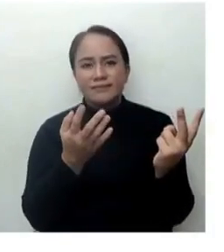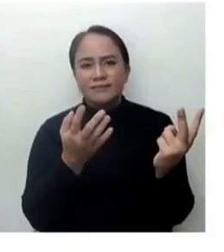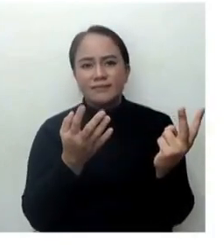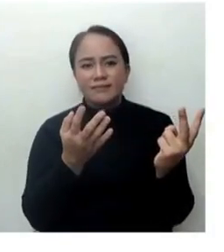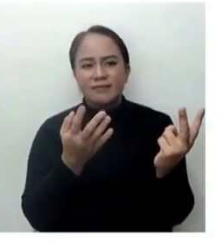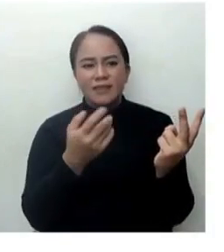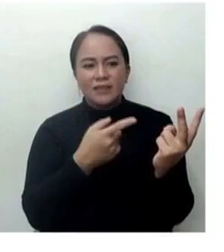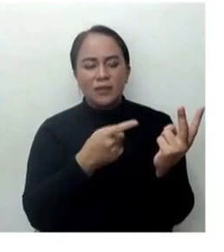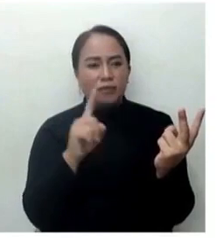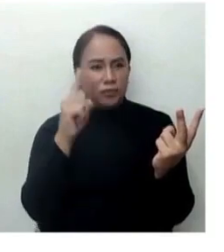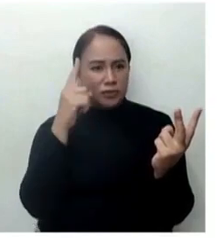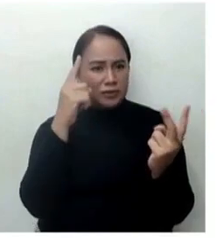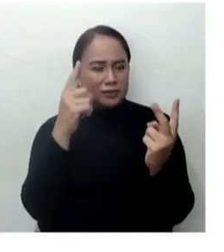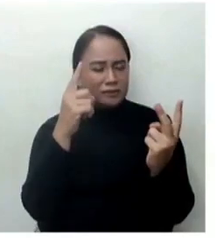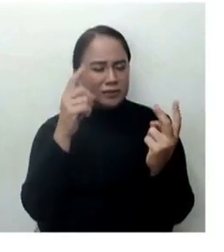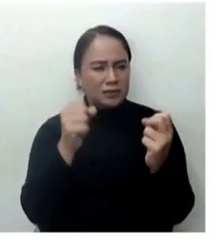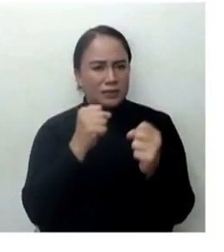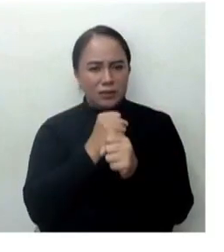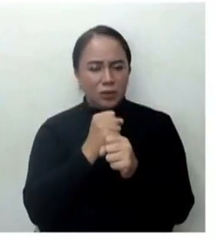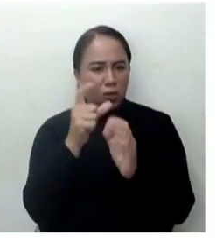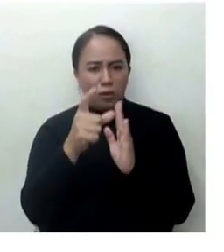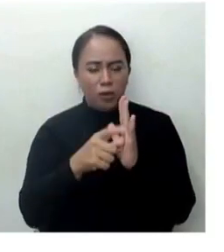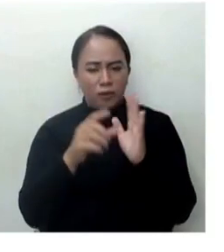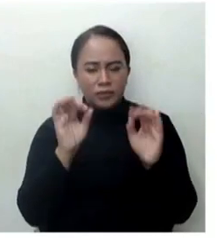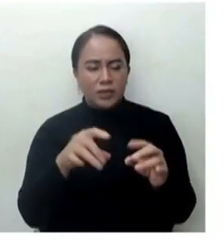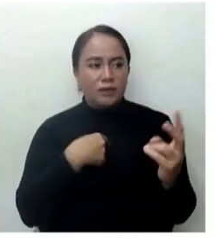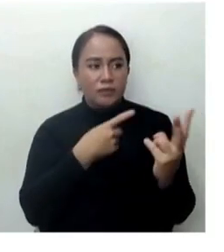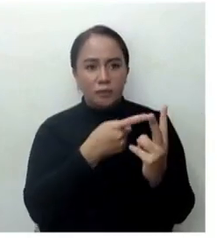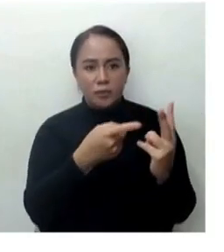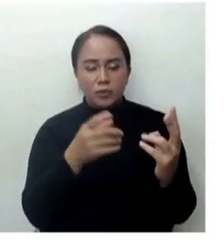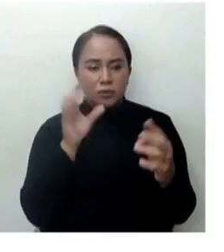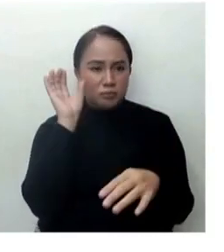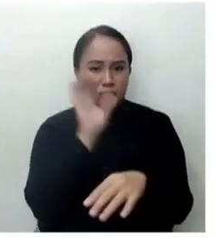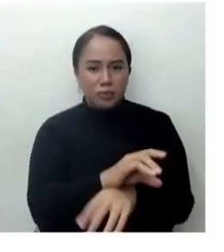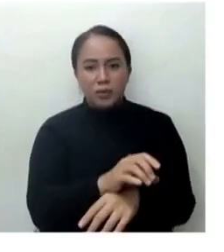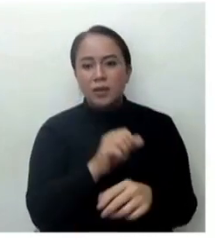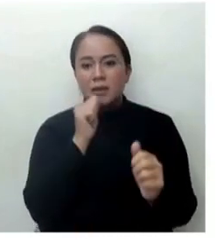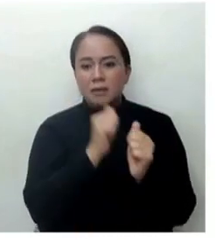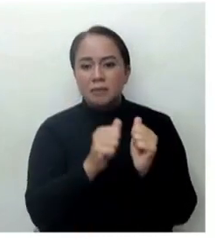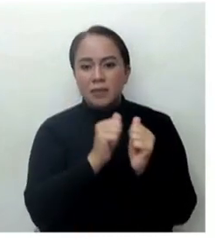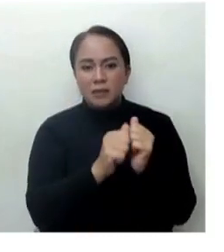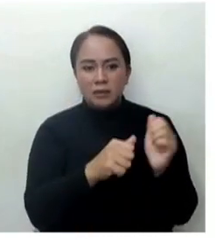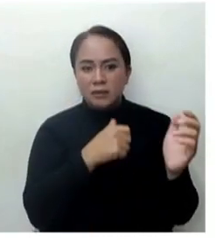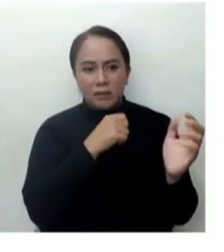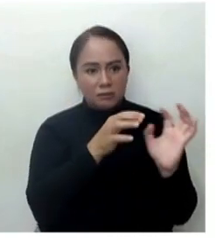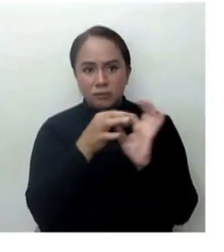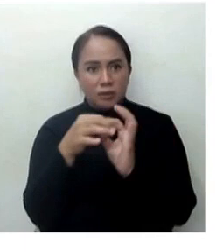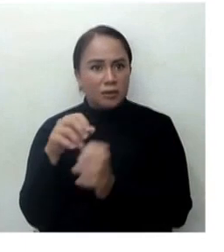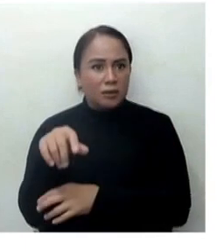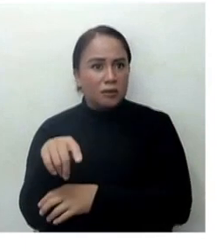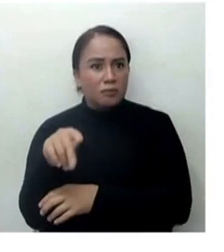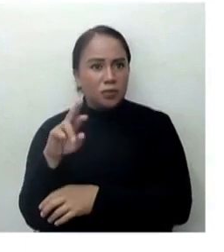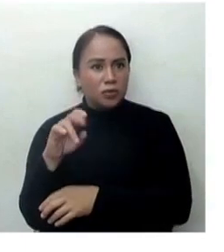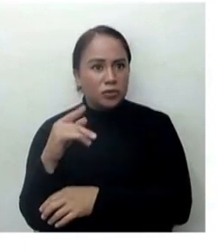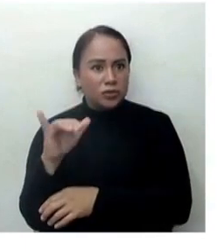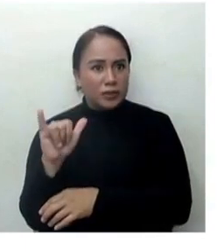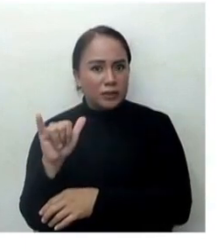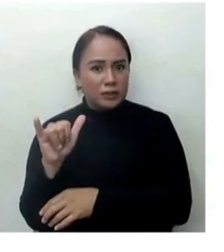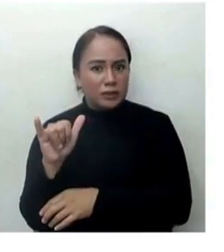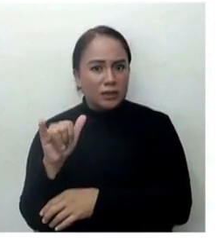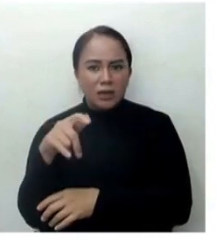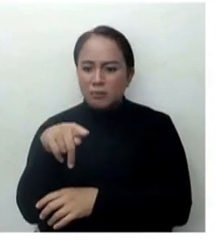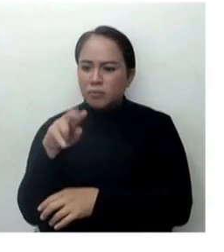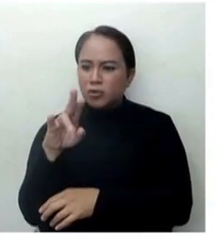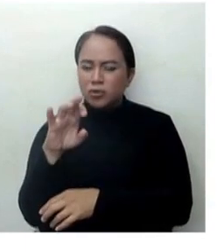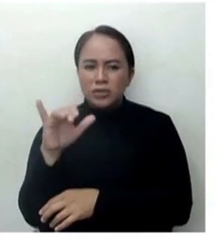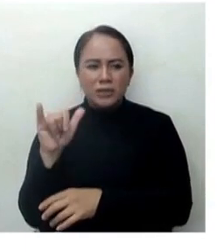first-year law student would know that once a person is coerced, that is not tantamount to perjury. But more importantly, what is the perjured